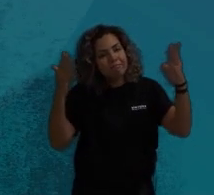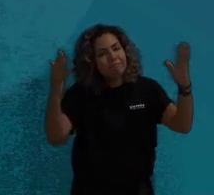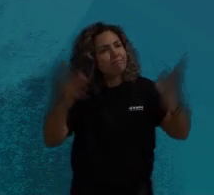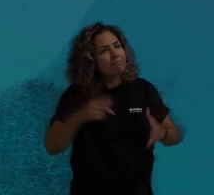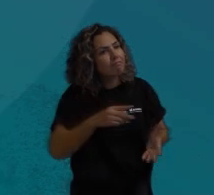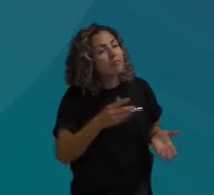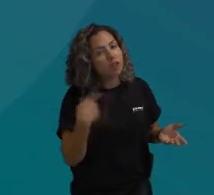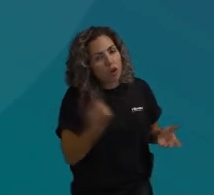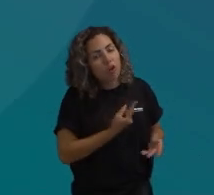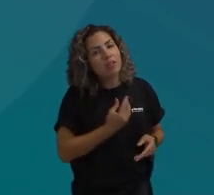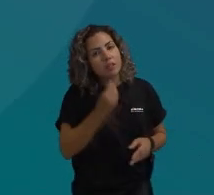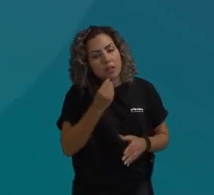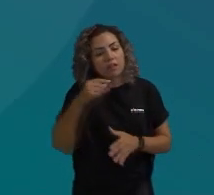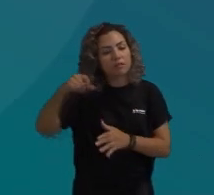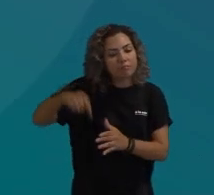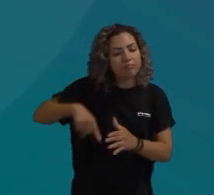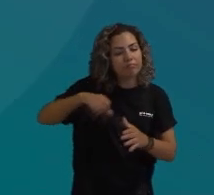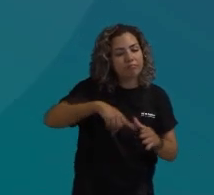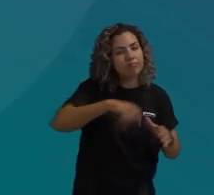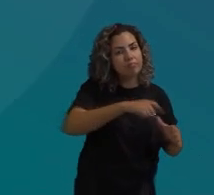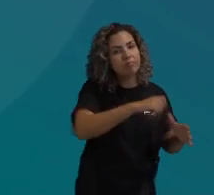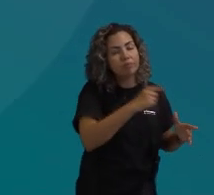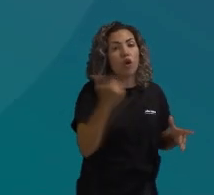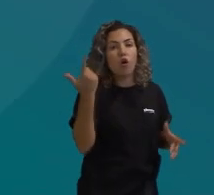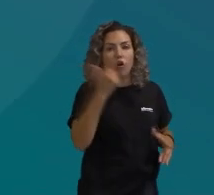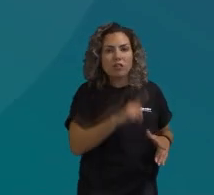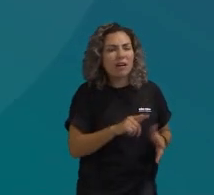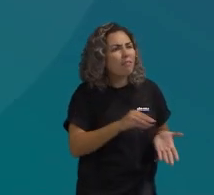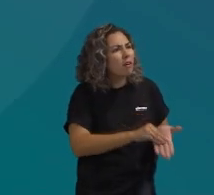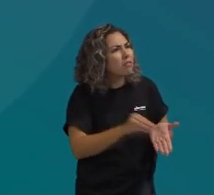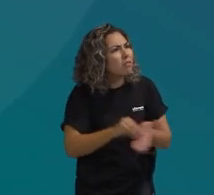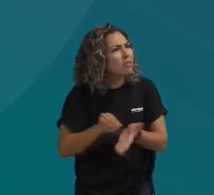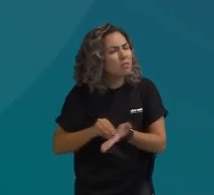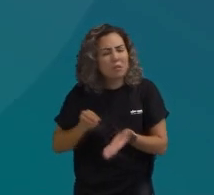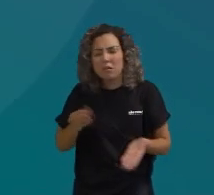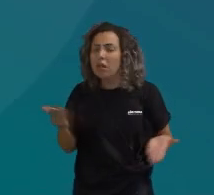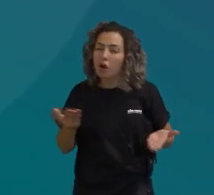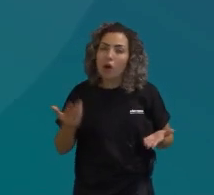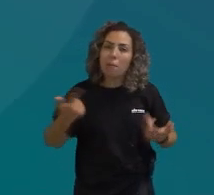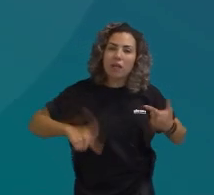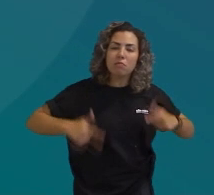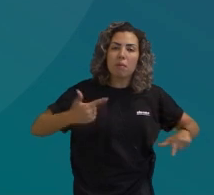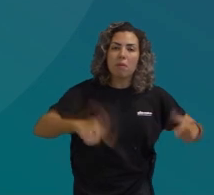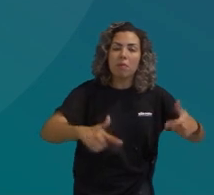trees to connect these areas to allow biodiversity to flow.